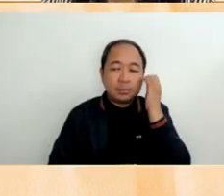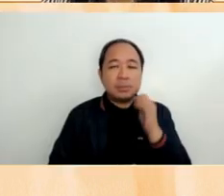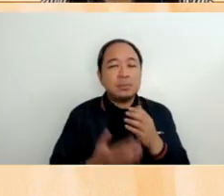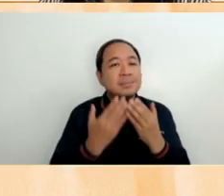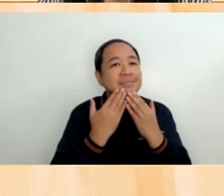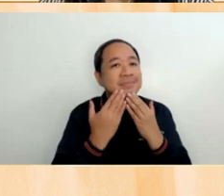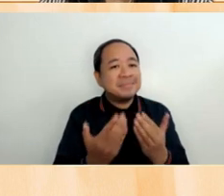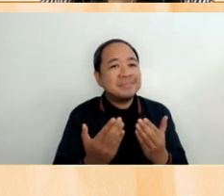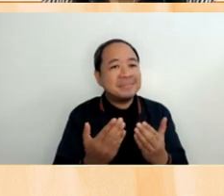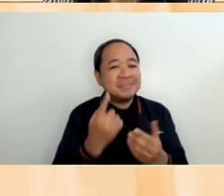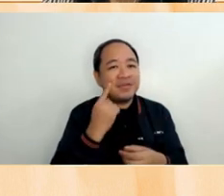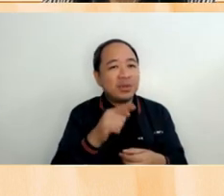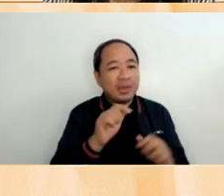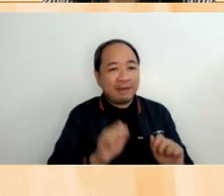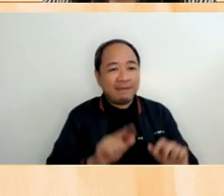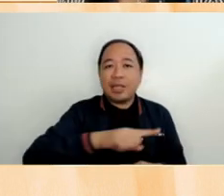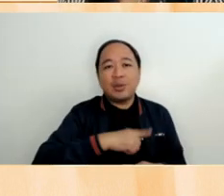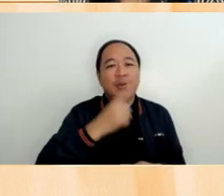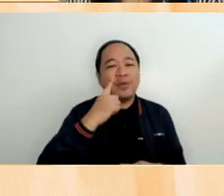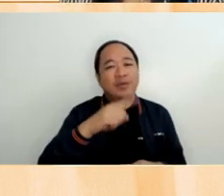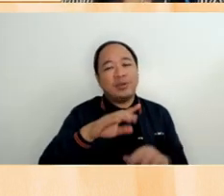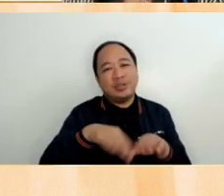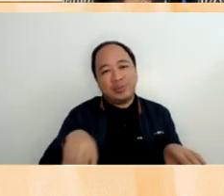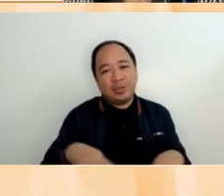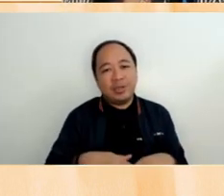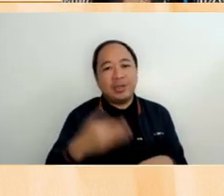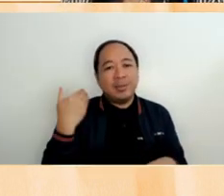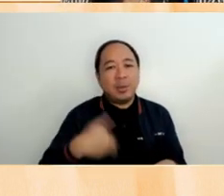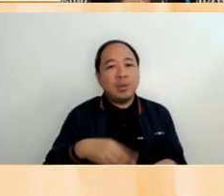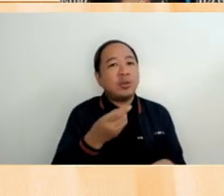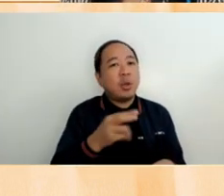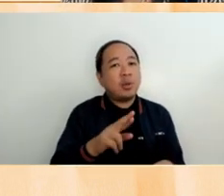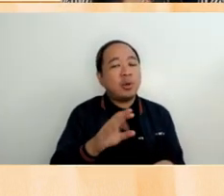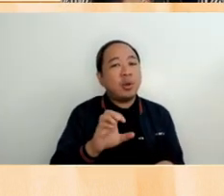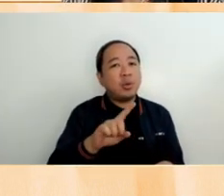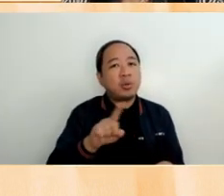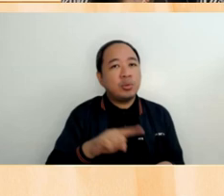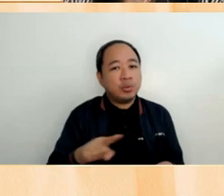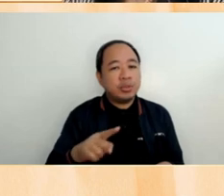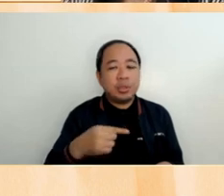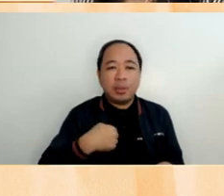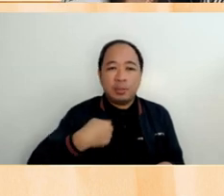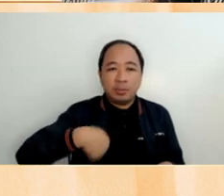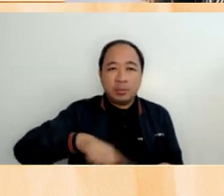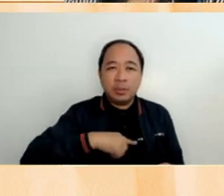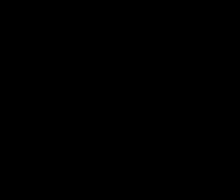Thank you, AMD, for that video. Ako si Dr. Leah Cruz. Ako tayo para sa bata.